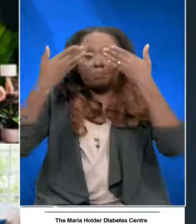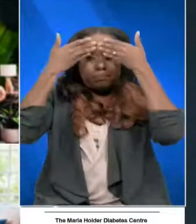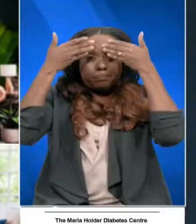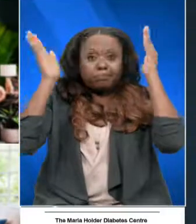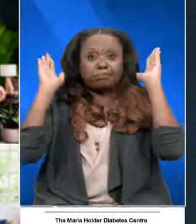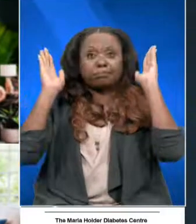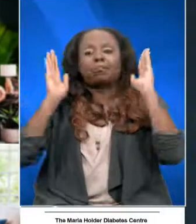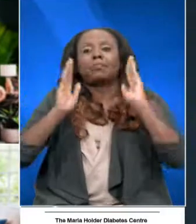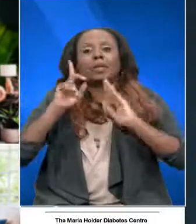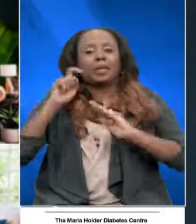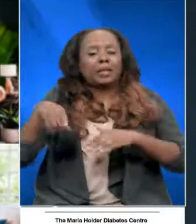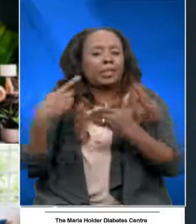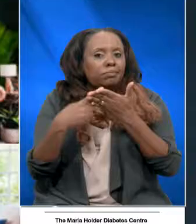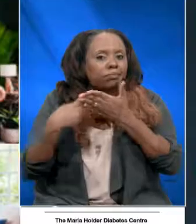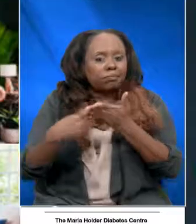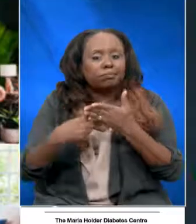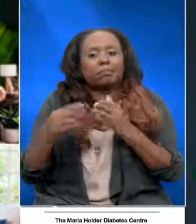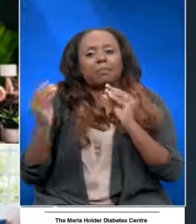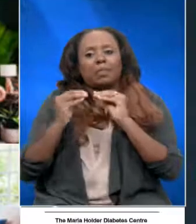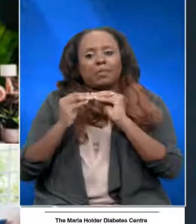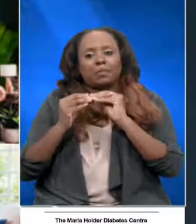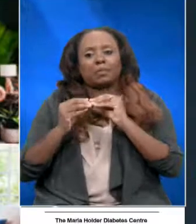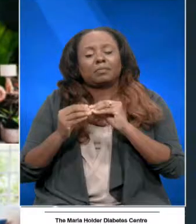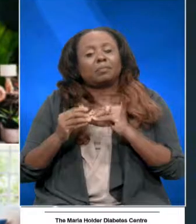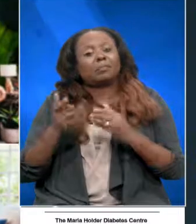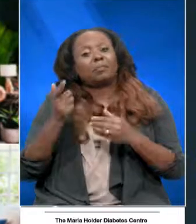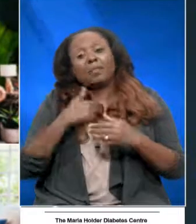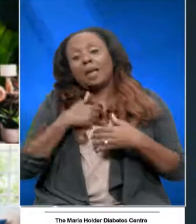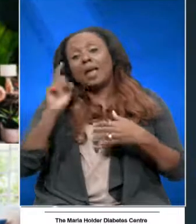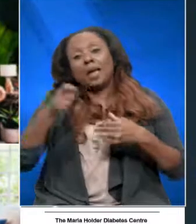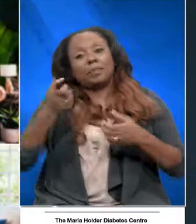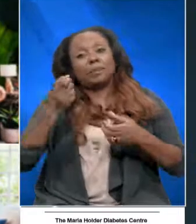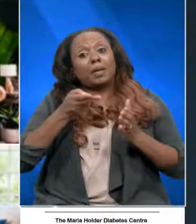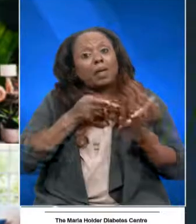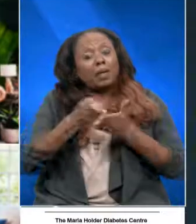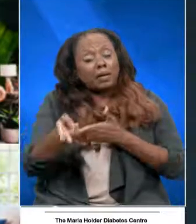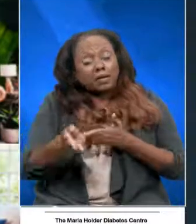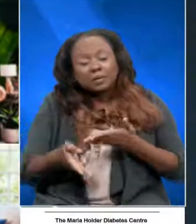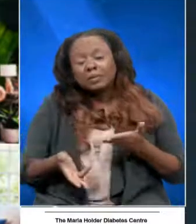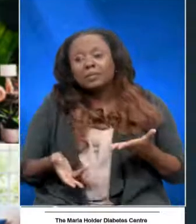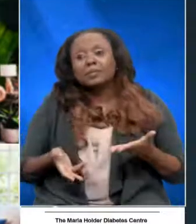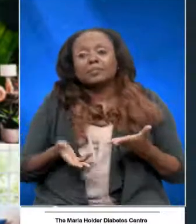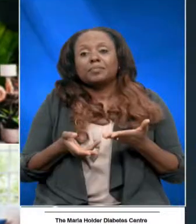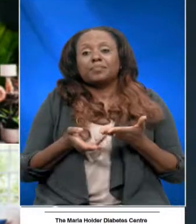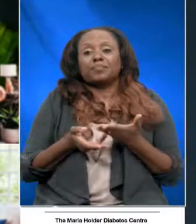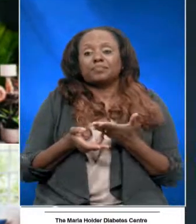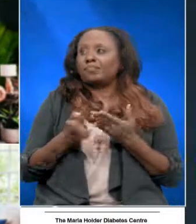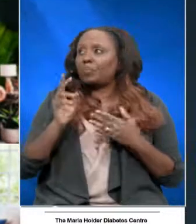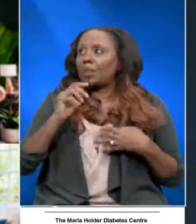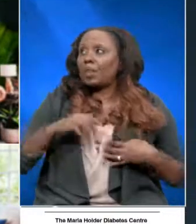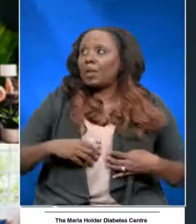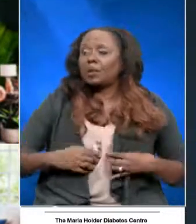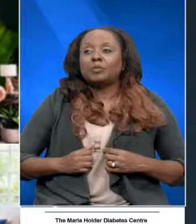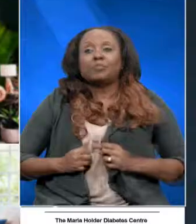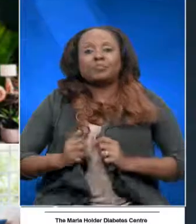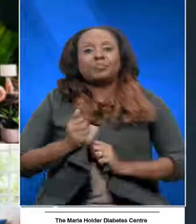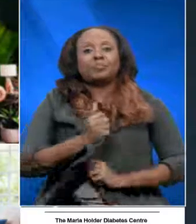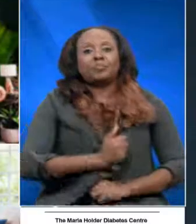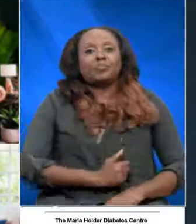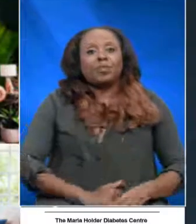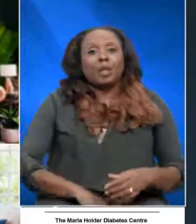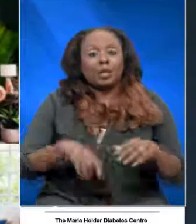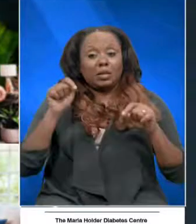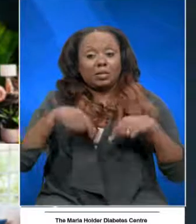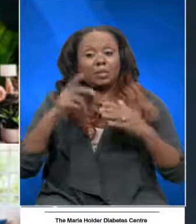as much as we should in the country. And I must confess that doing this, this whole series has really helped me quite a lot